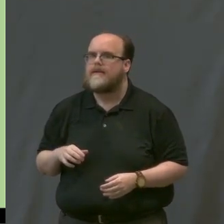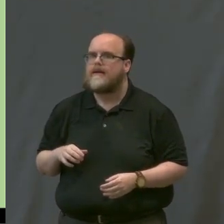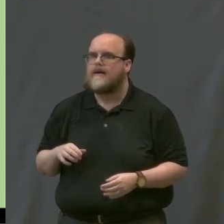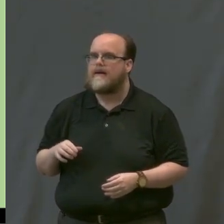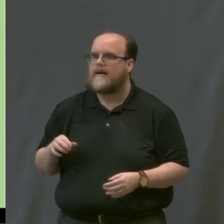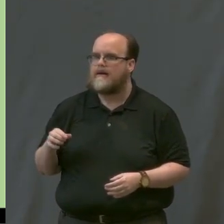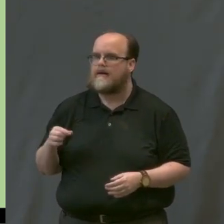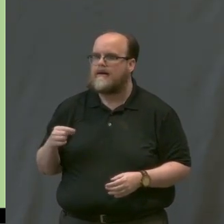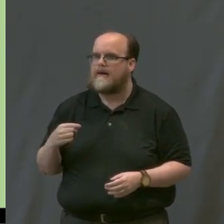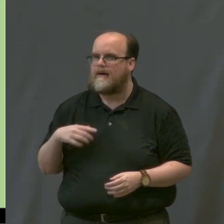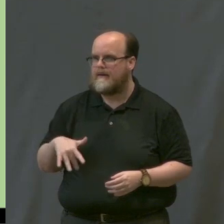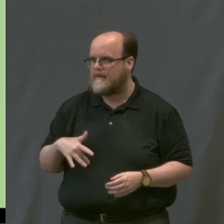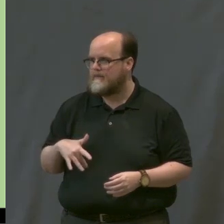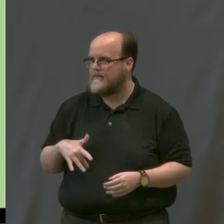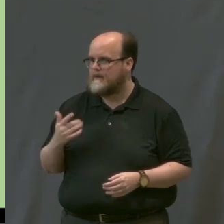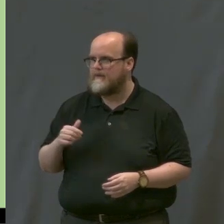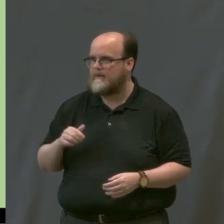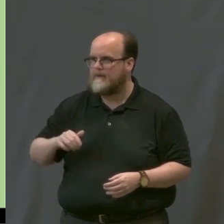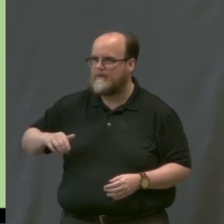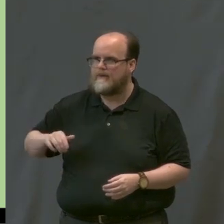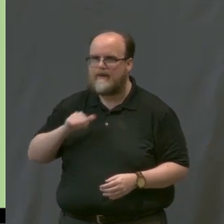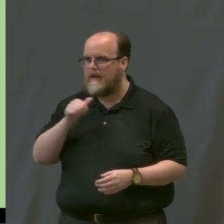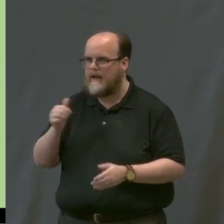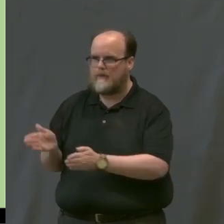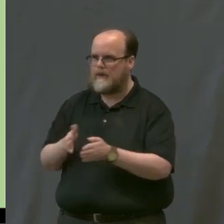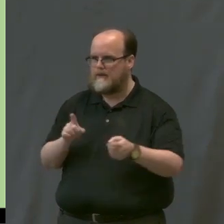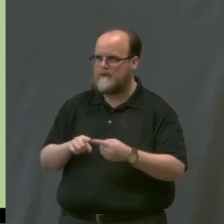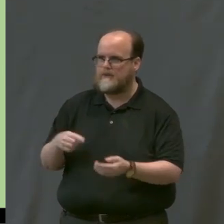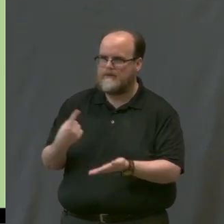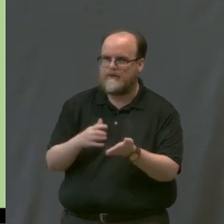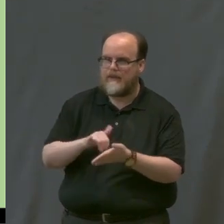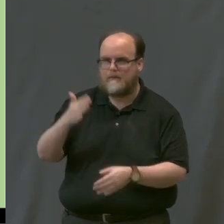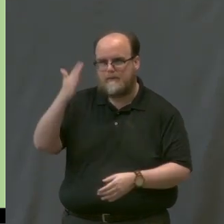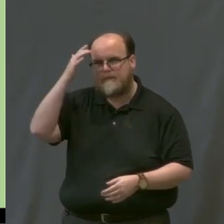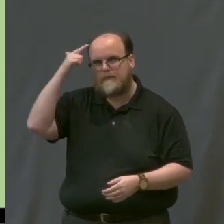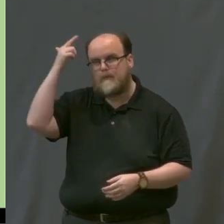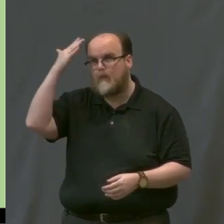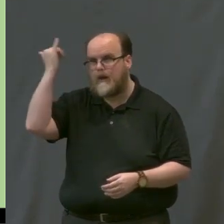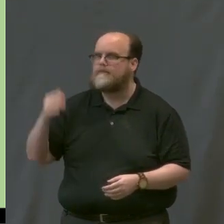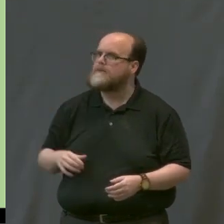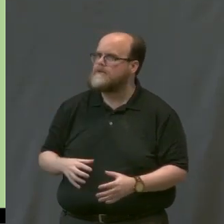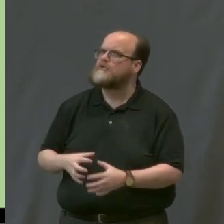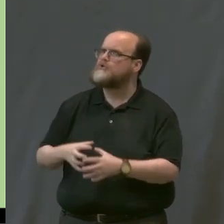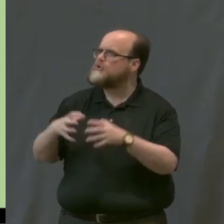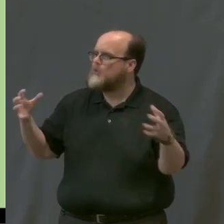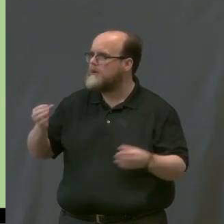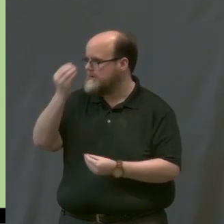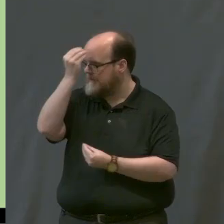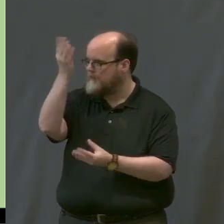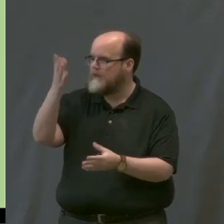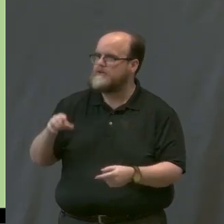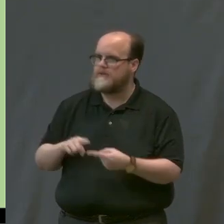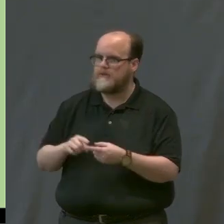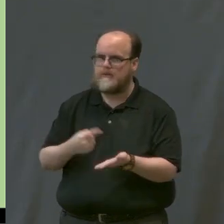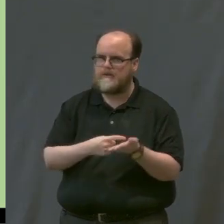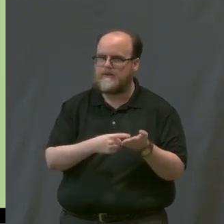I actually feel somewhat unprepared to actually talk about this because there's so much information to cover in this